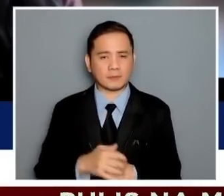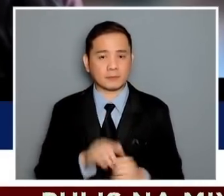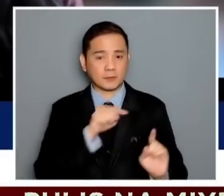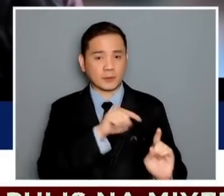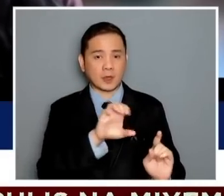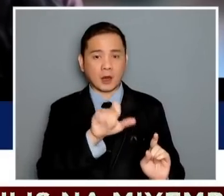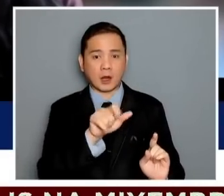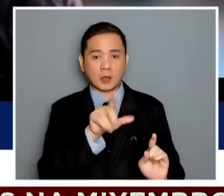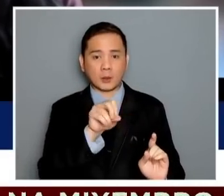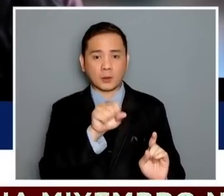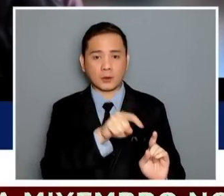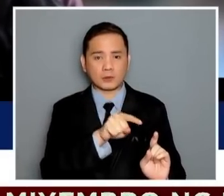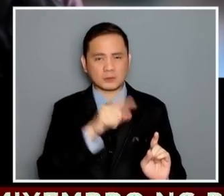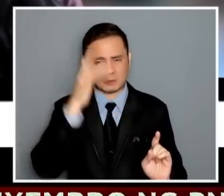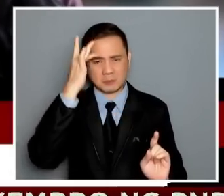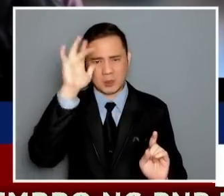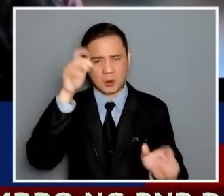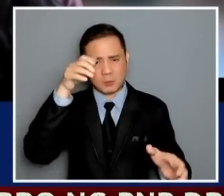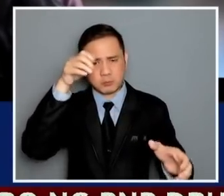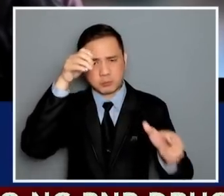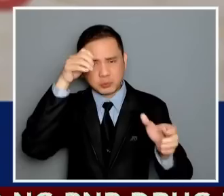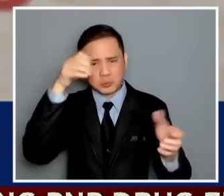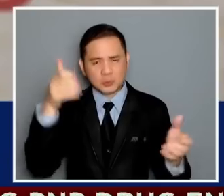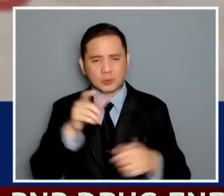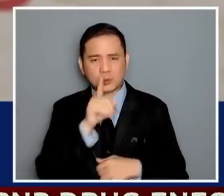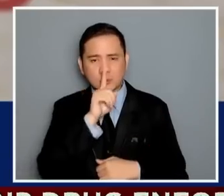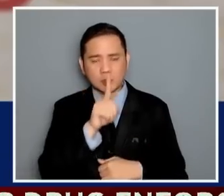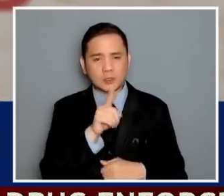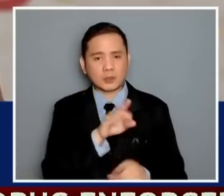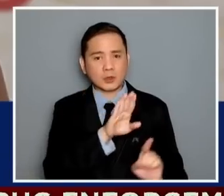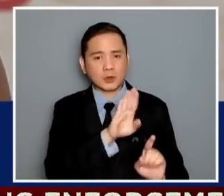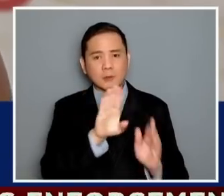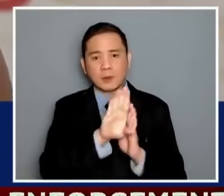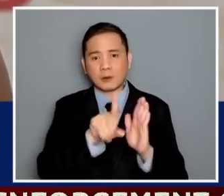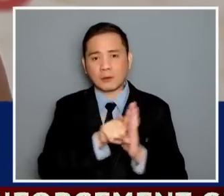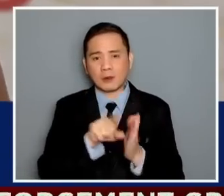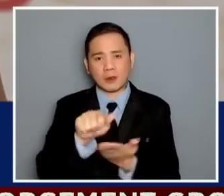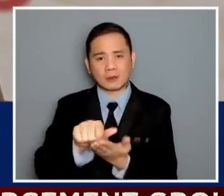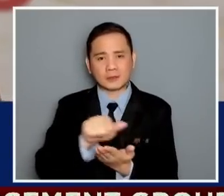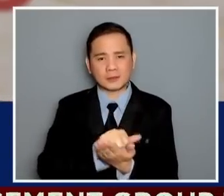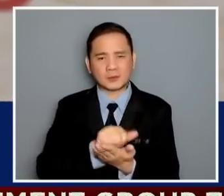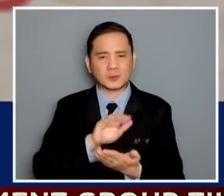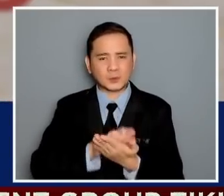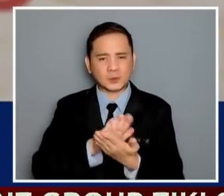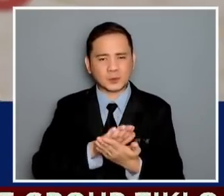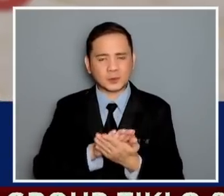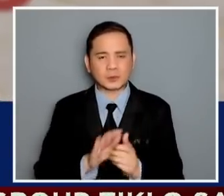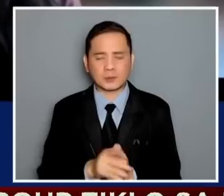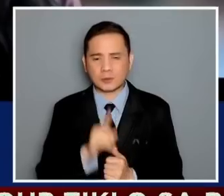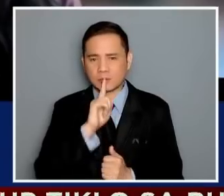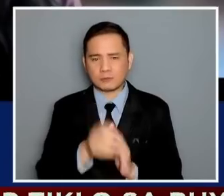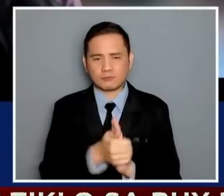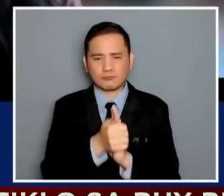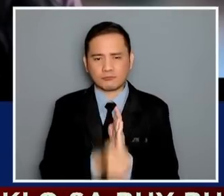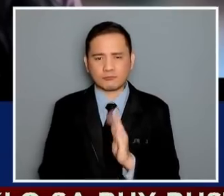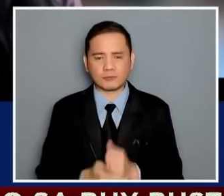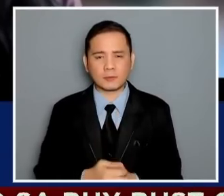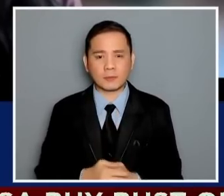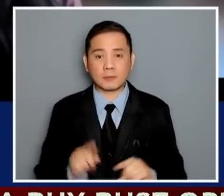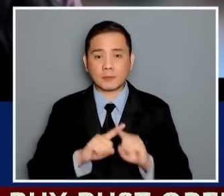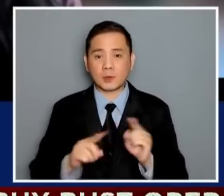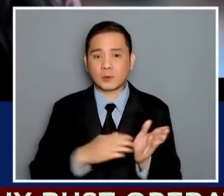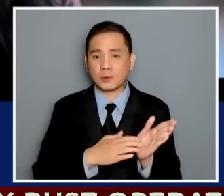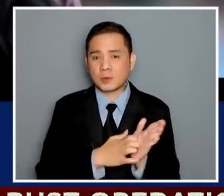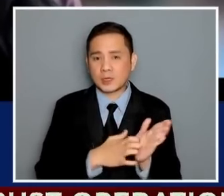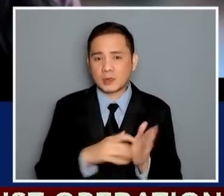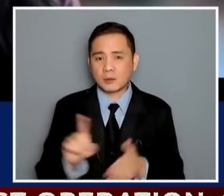a smart power basically because she comes from the academe and she's very good at that. The handicap perhaps would come from her